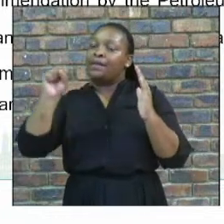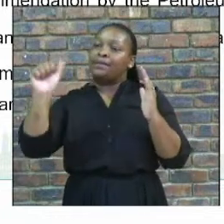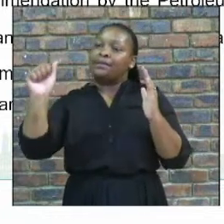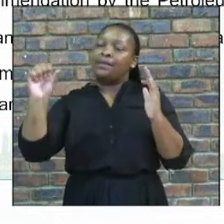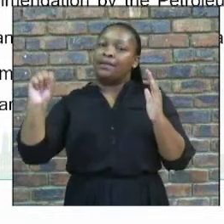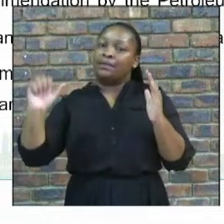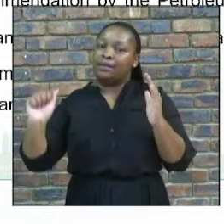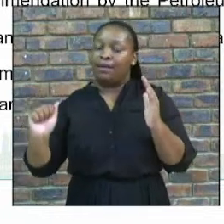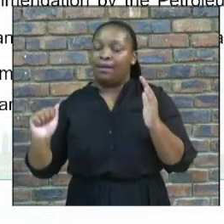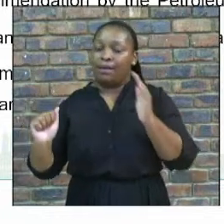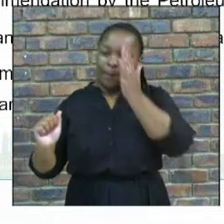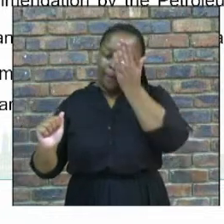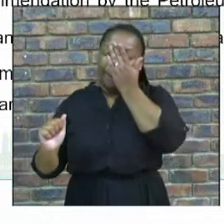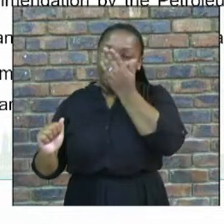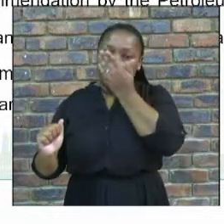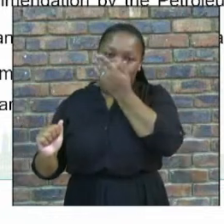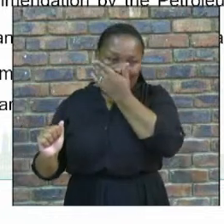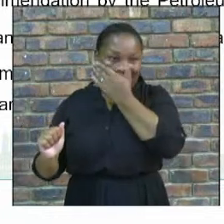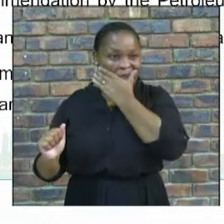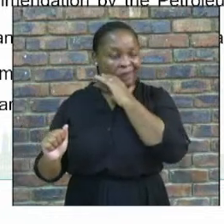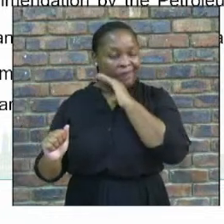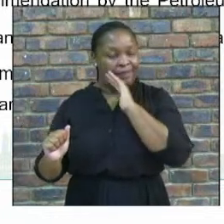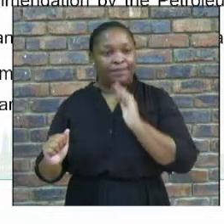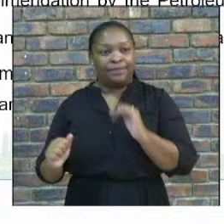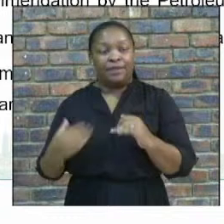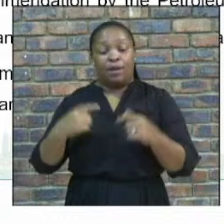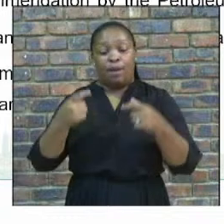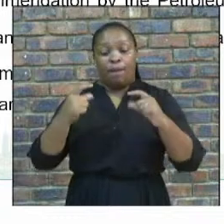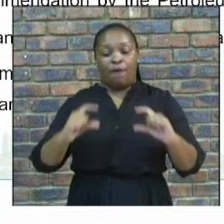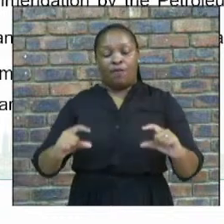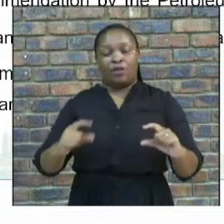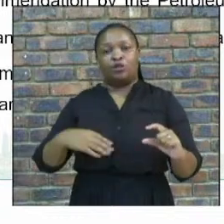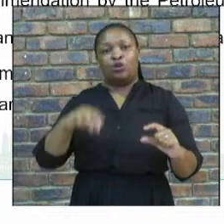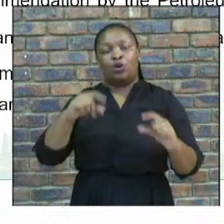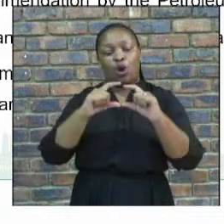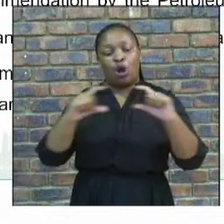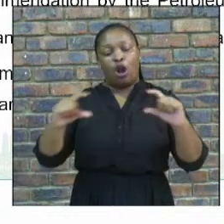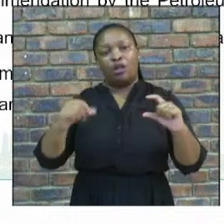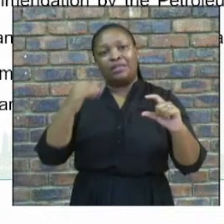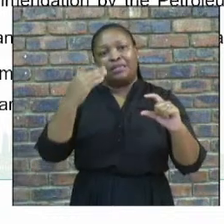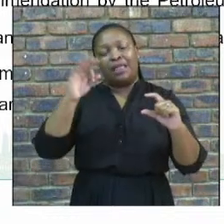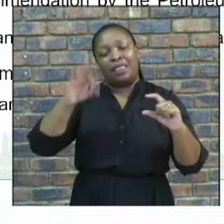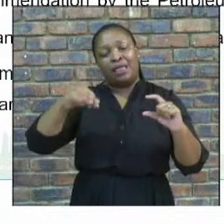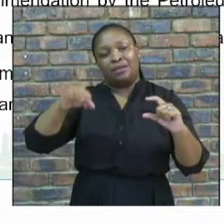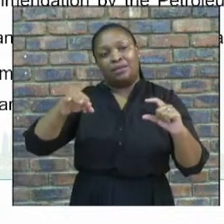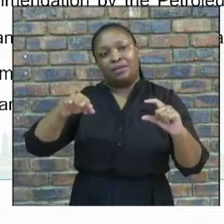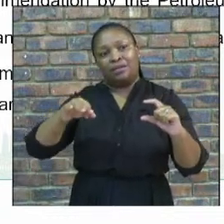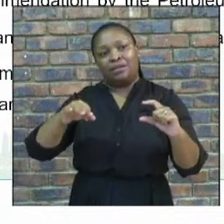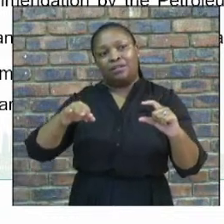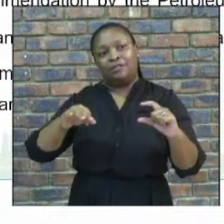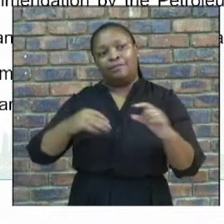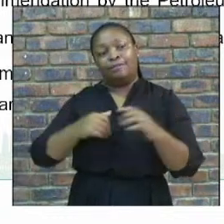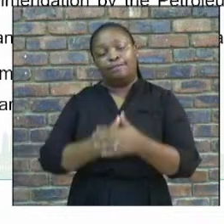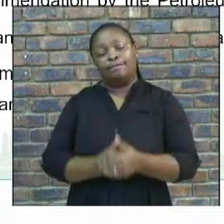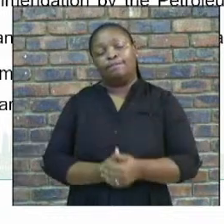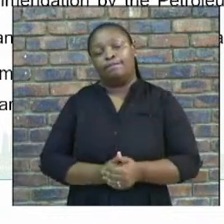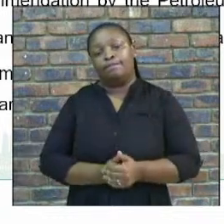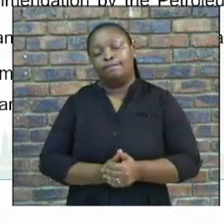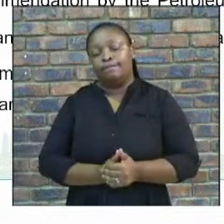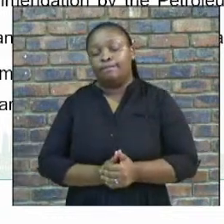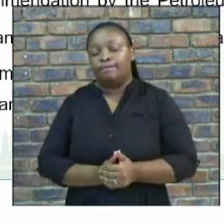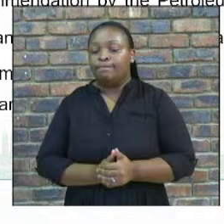regulator. Moving to clause 13, it provides that the minister may,